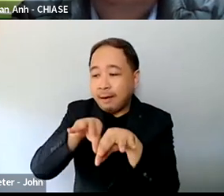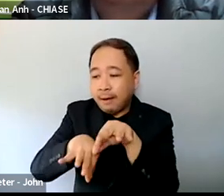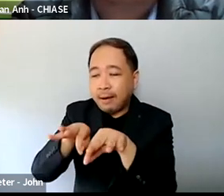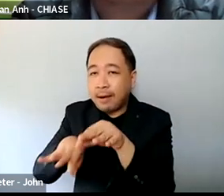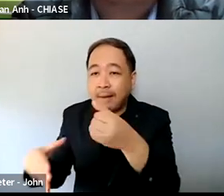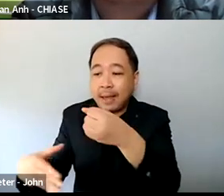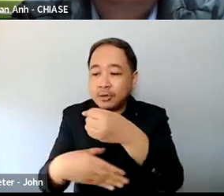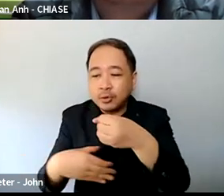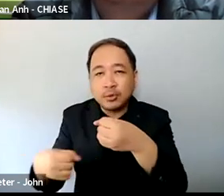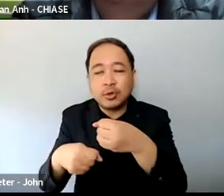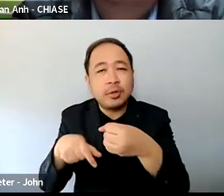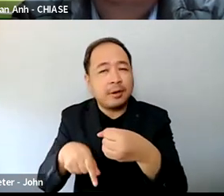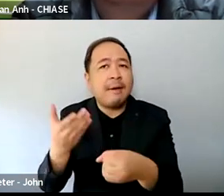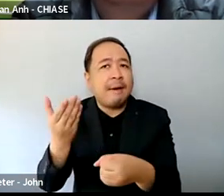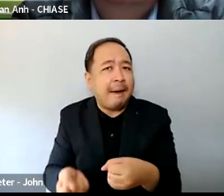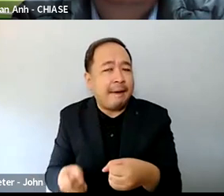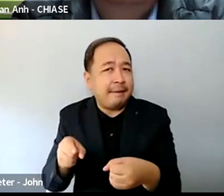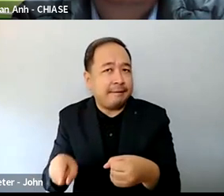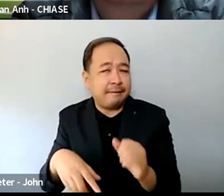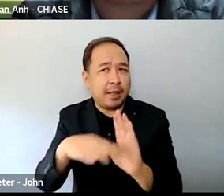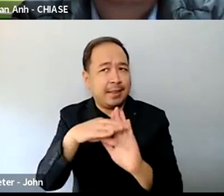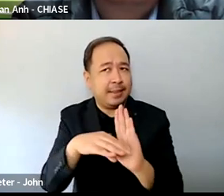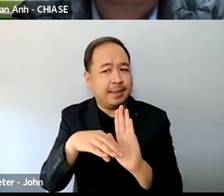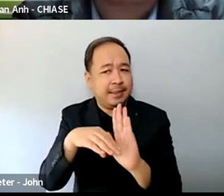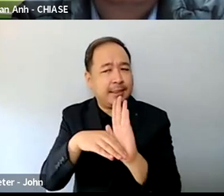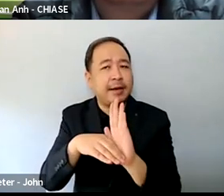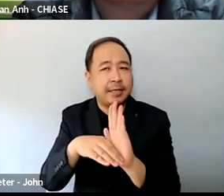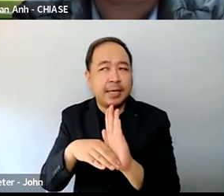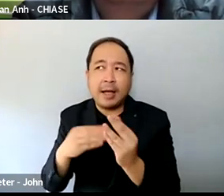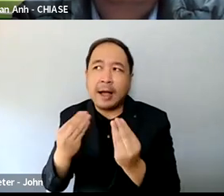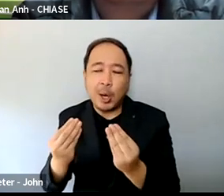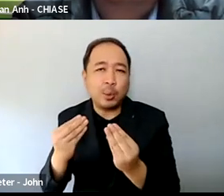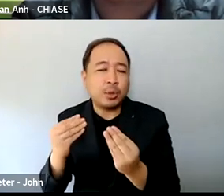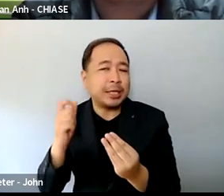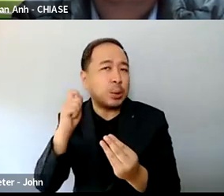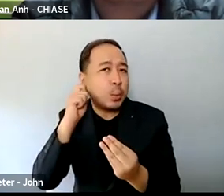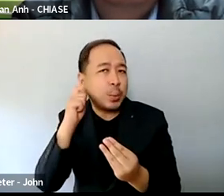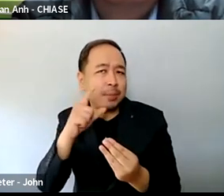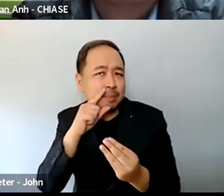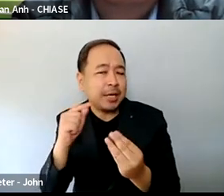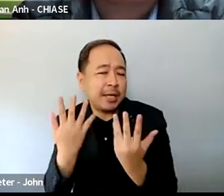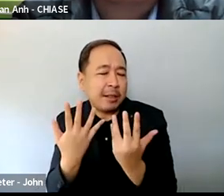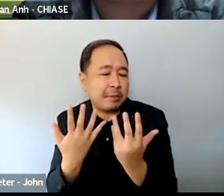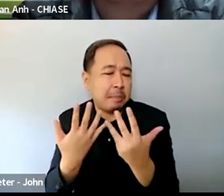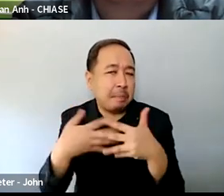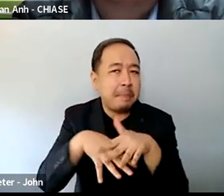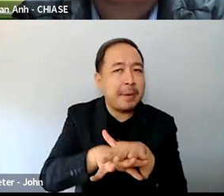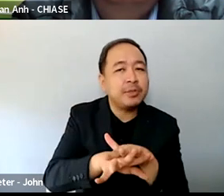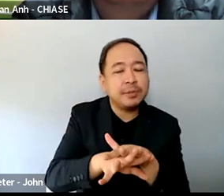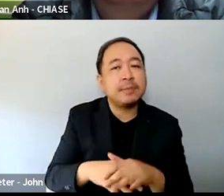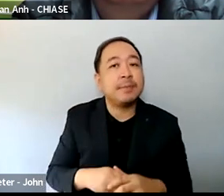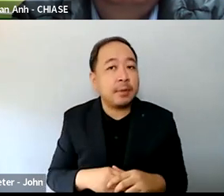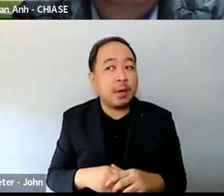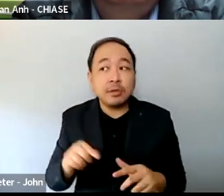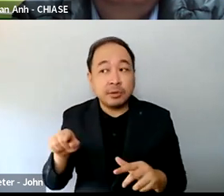on mainstreaming gender in the sector also. And I think, circling back to your question, partnership really has been a